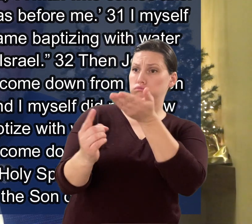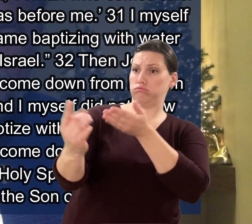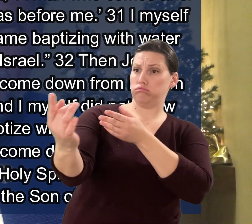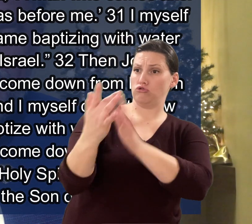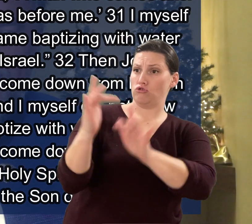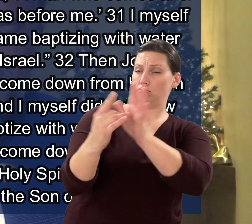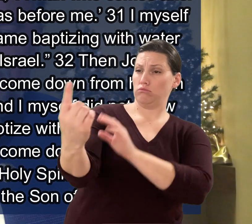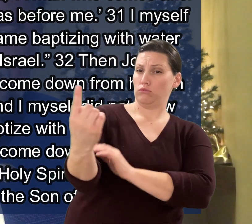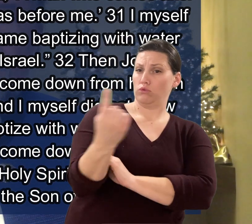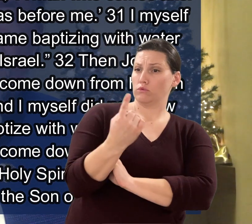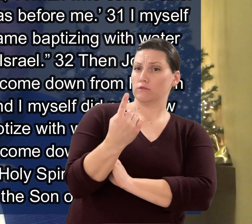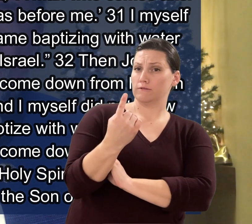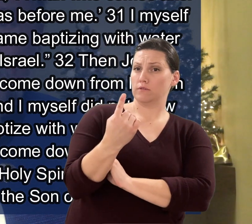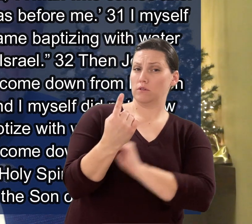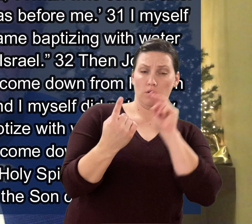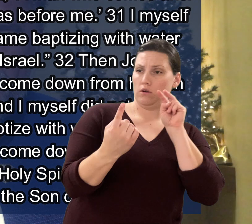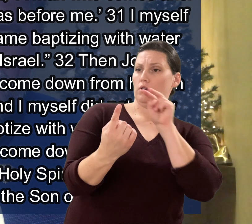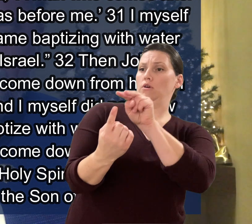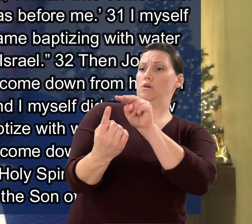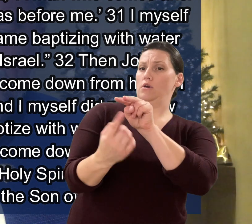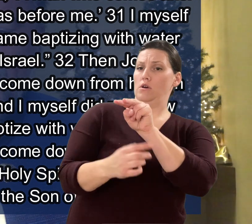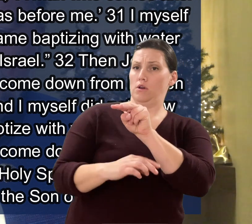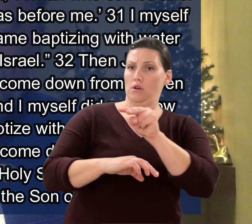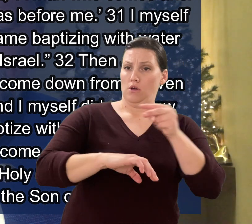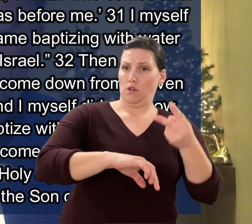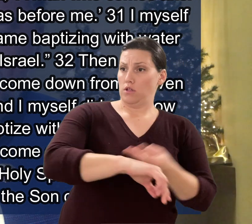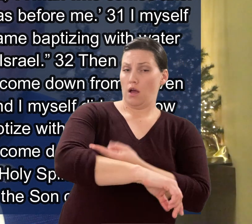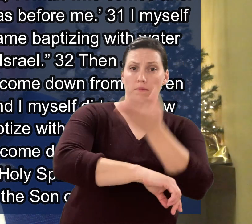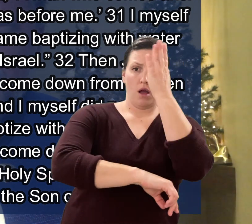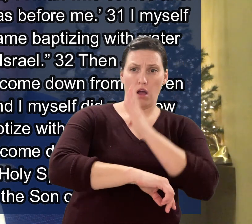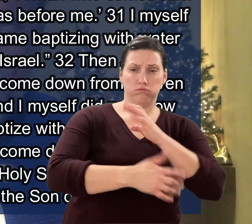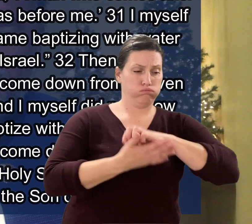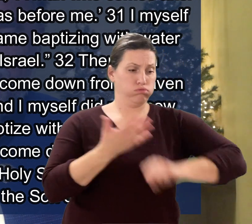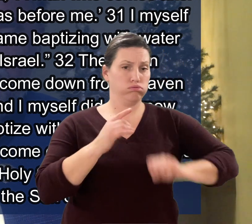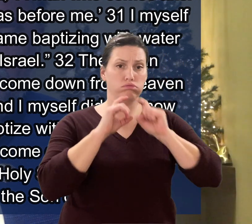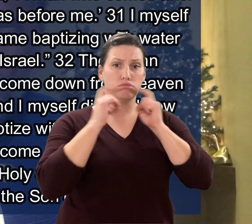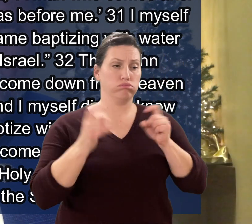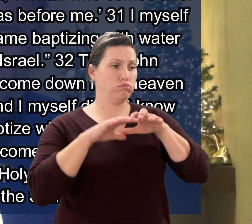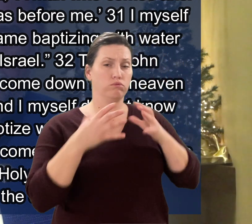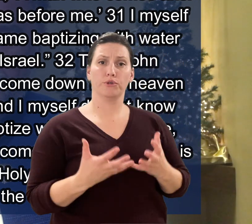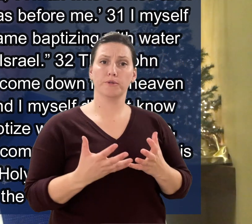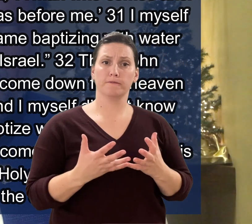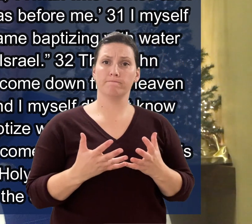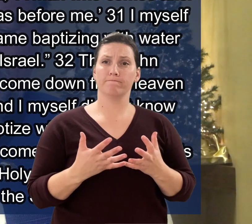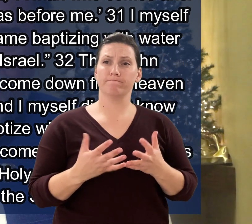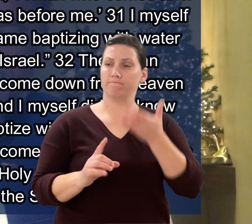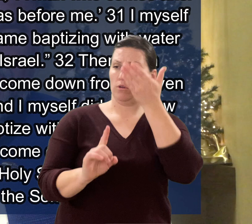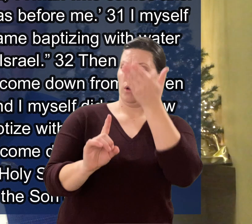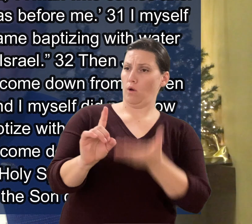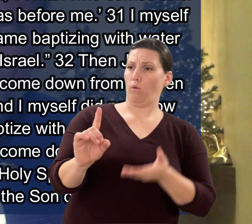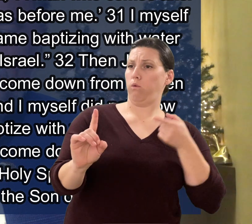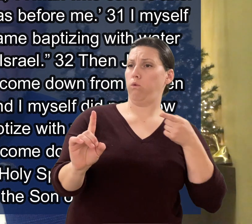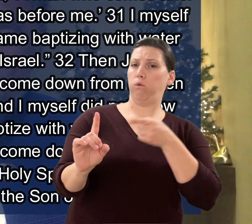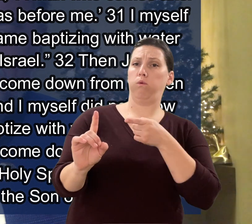him and said, "Look, the Lamb of God who takes away the sin of the world. This